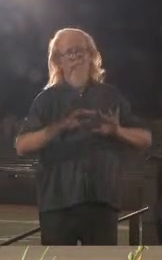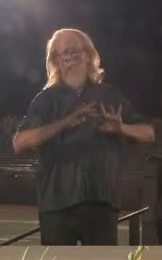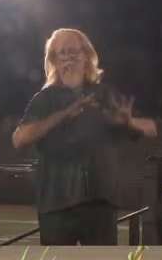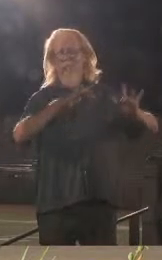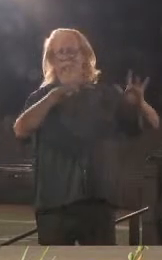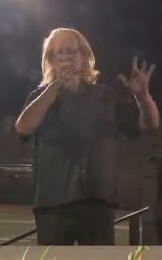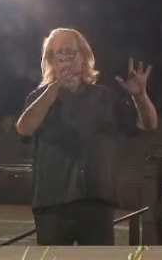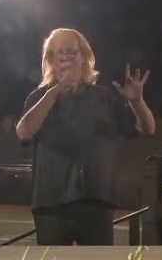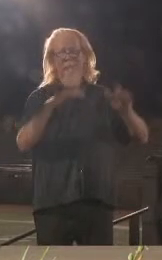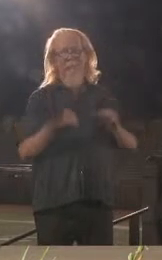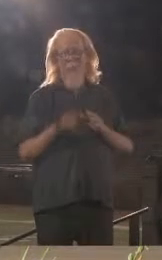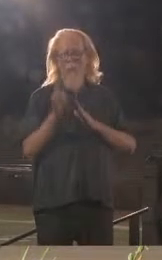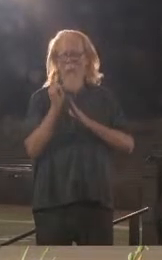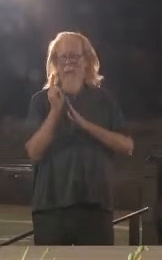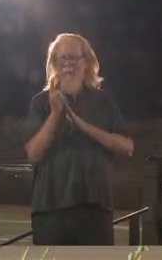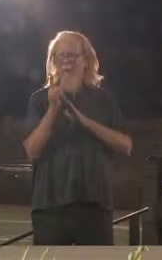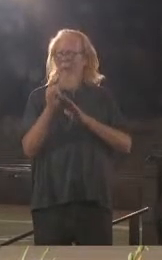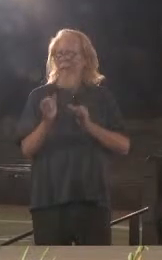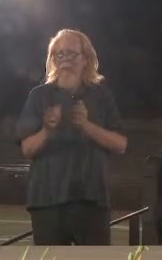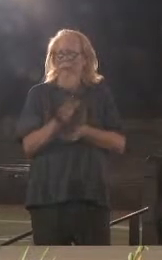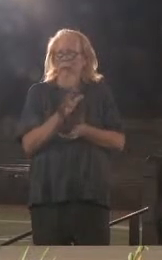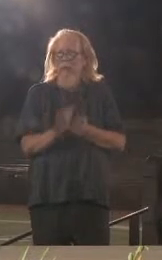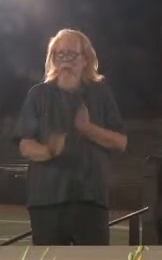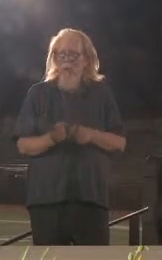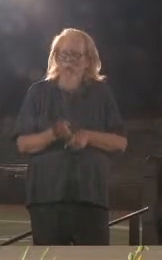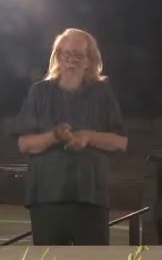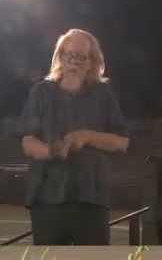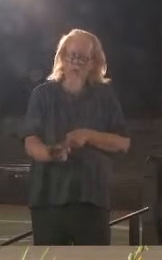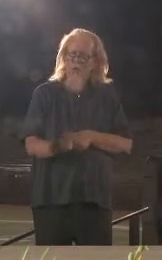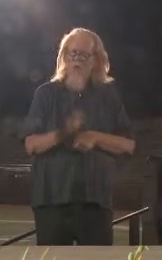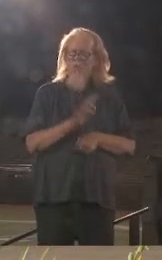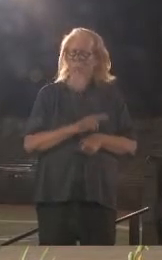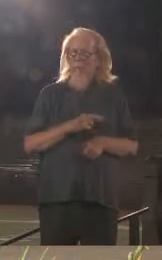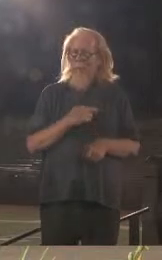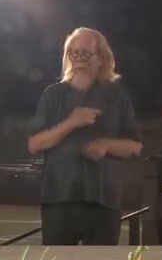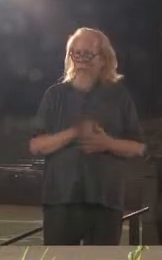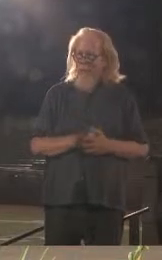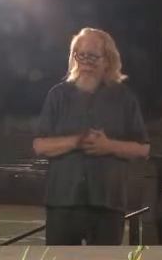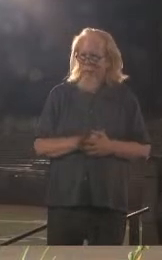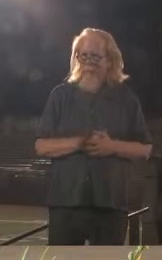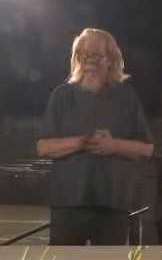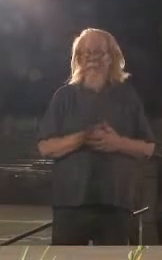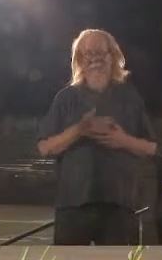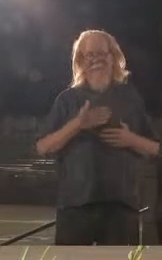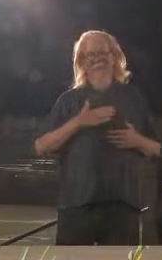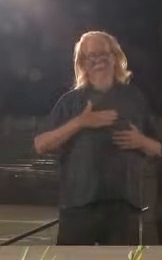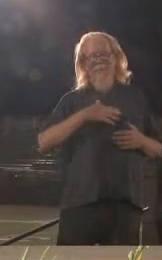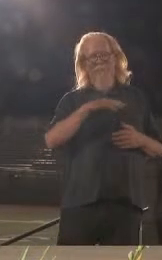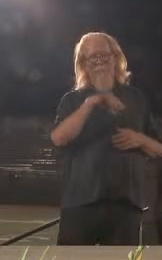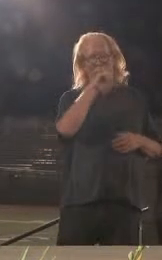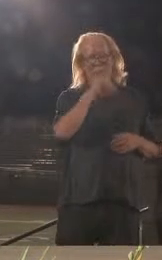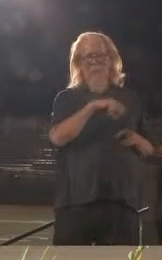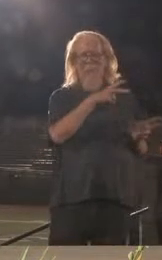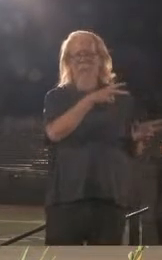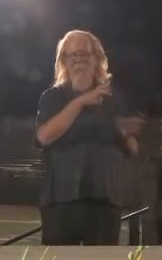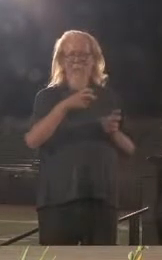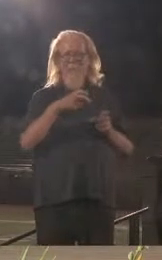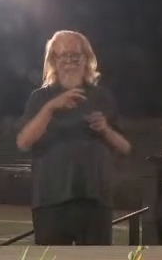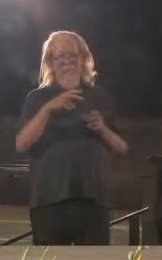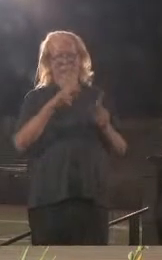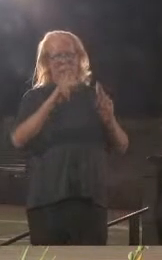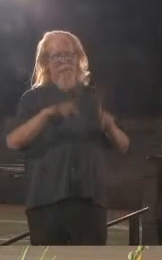it. This quote is from a colleague of mine whose seventh grade teacher used to tell his students that. I tell you